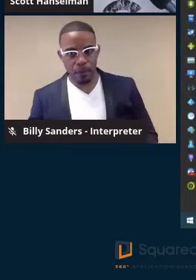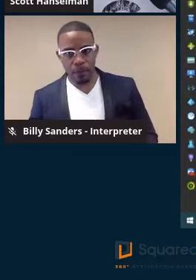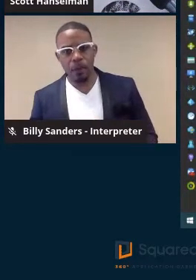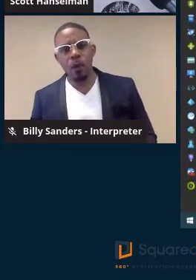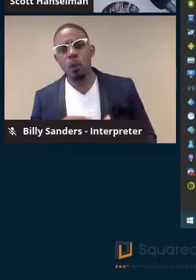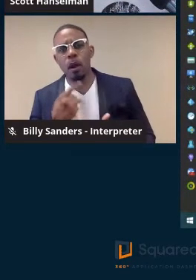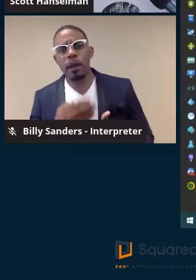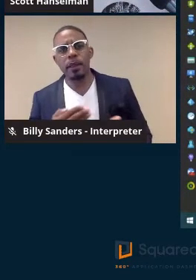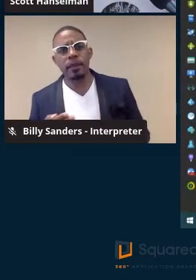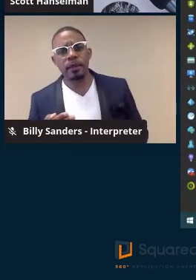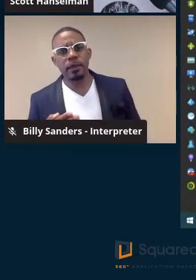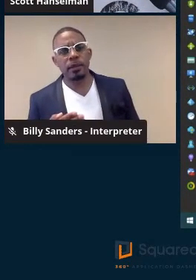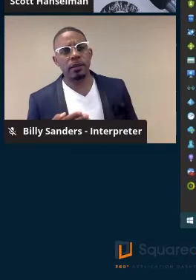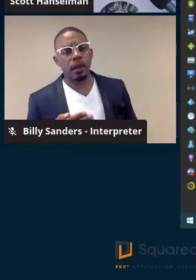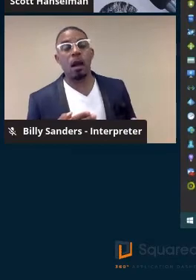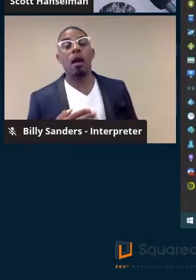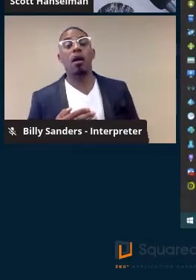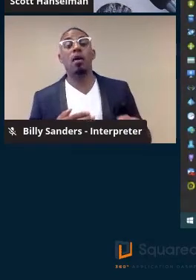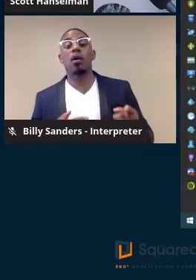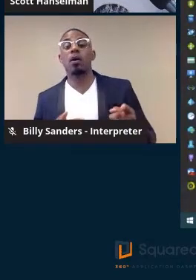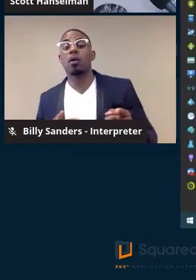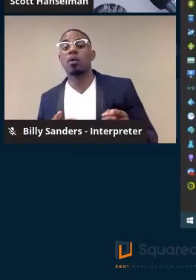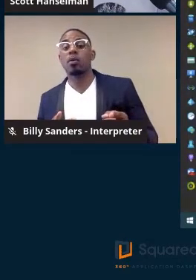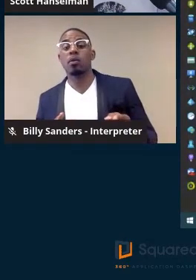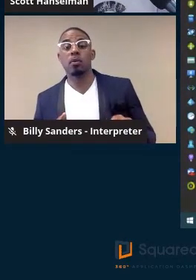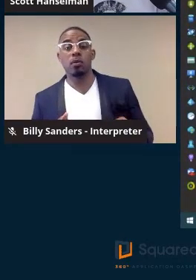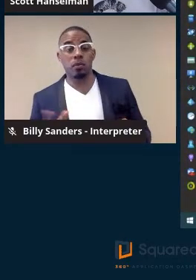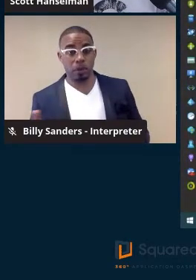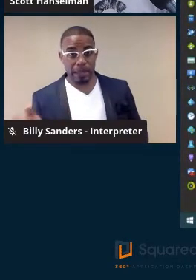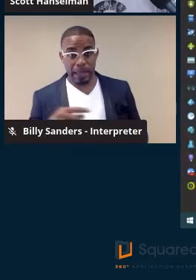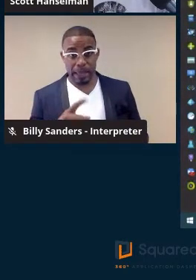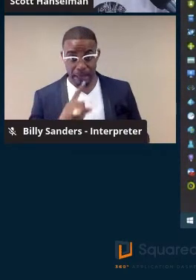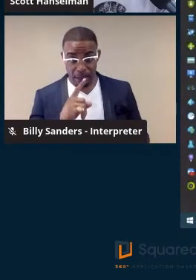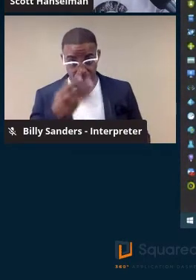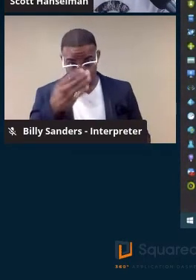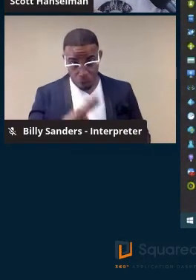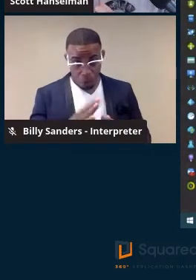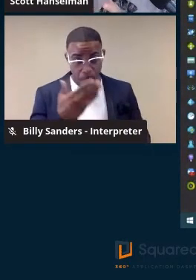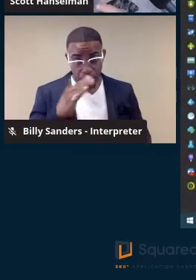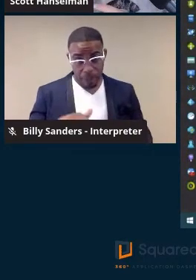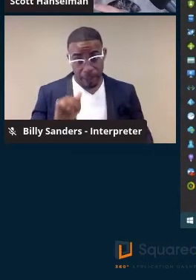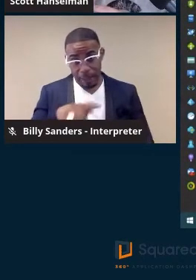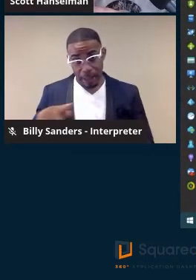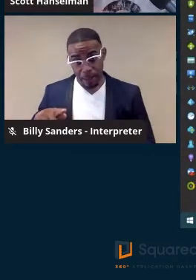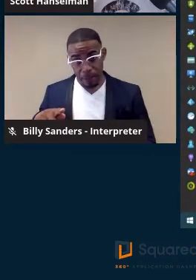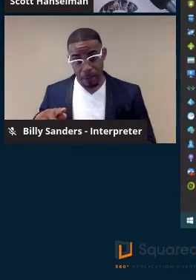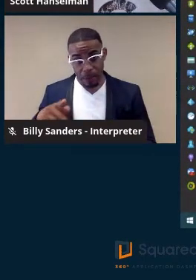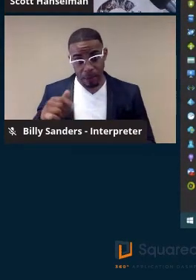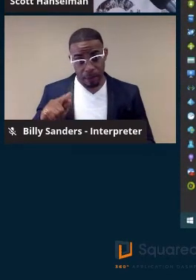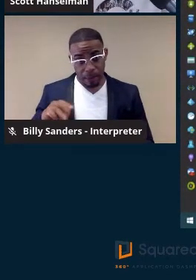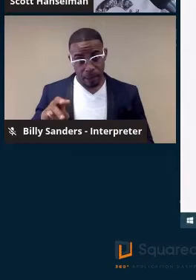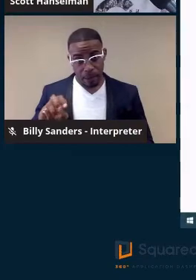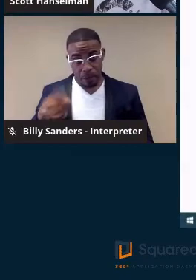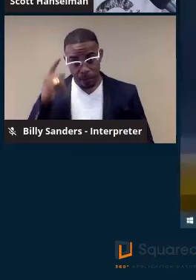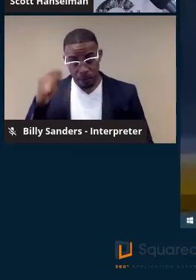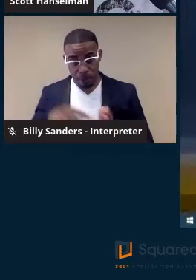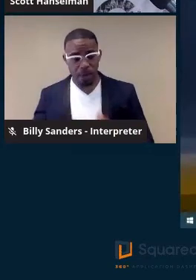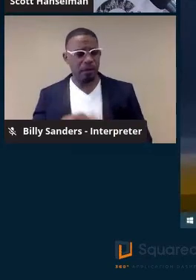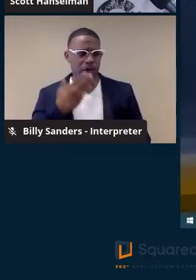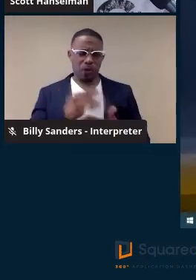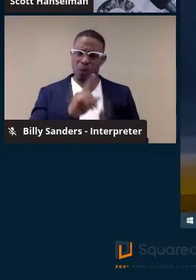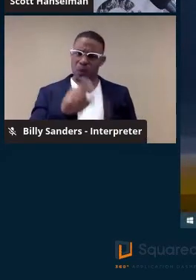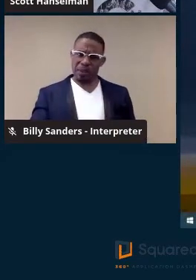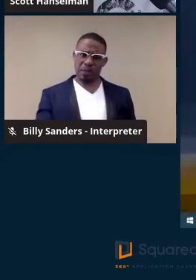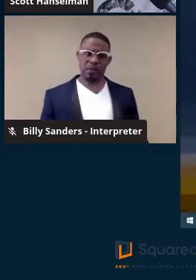things, Sukje is asking, is Front Door better than Application Gateway for this application? That's a good